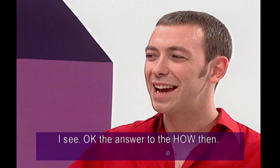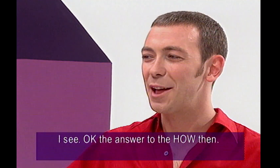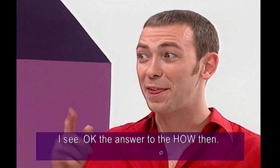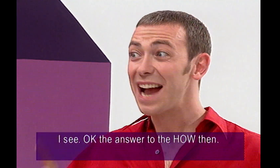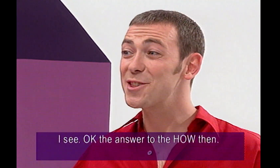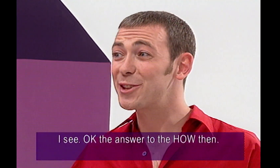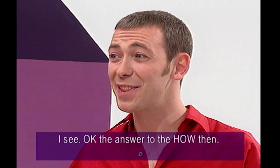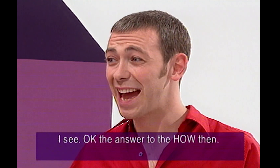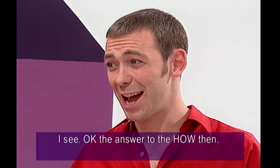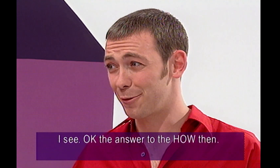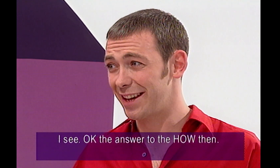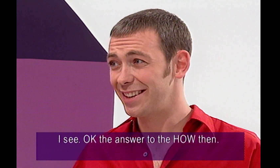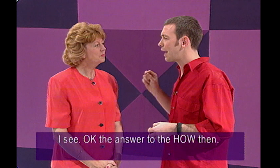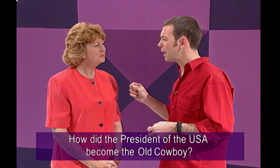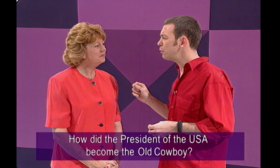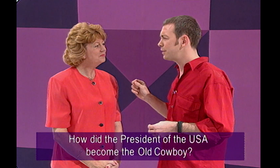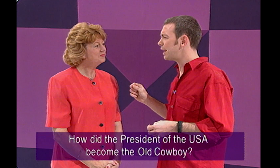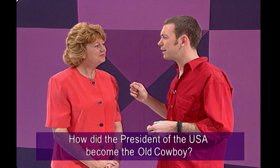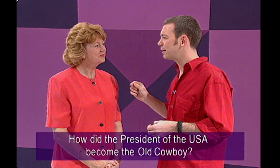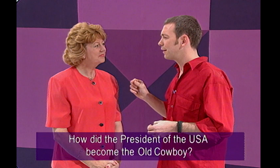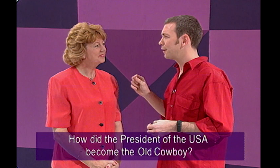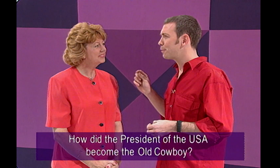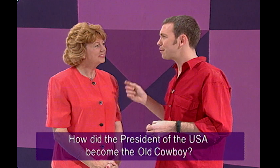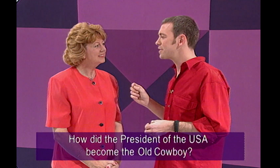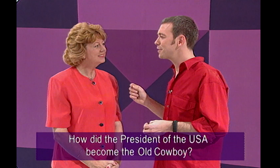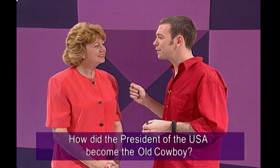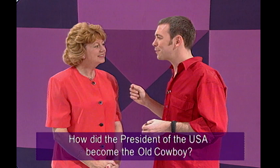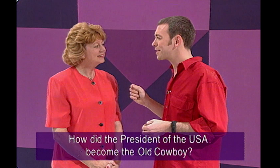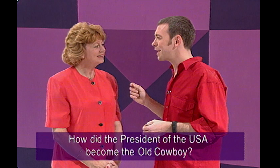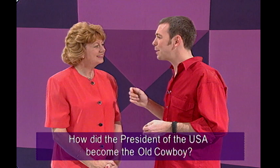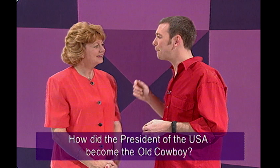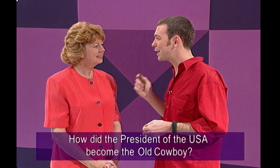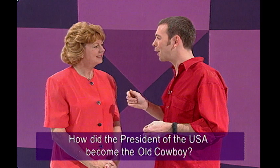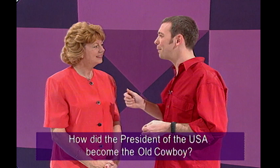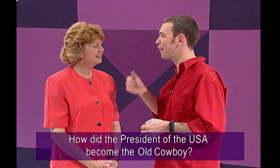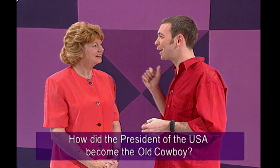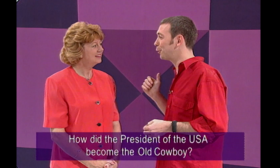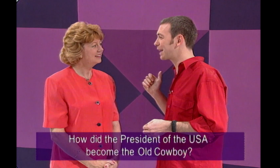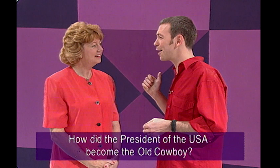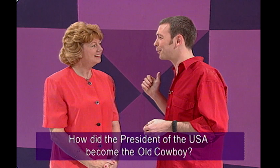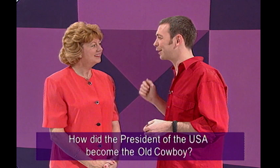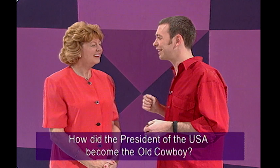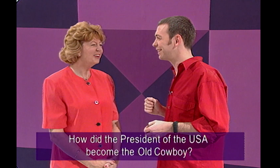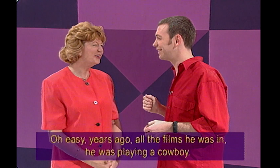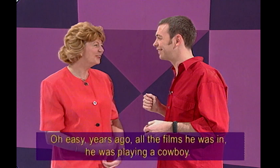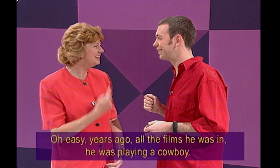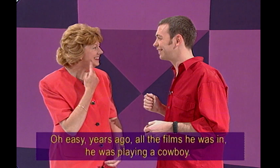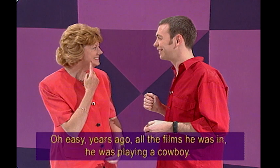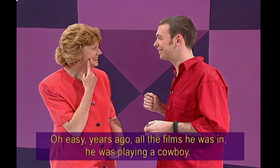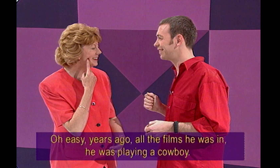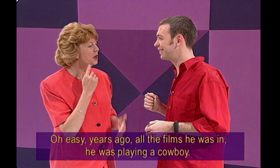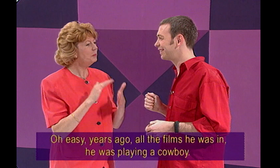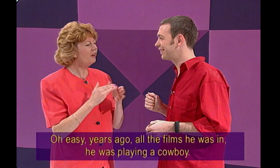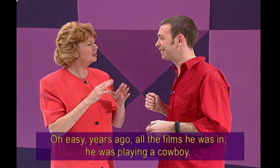OK. The answer to the how, then. How did the president of the USA become the old cowboy? Oh,